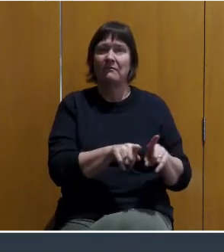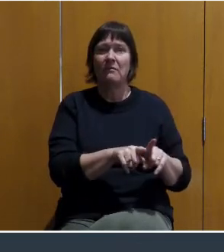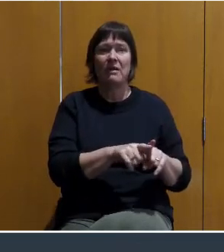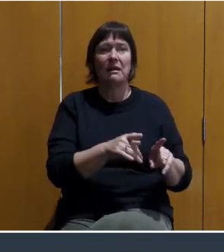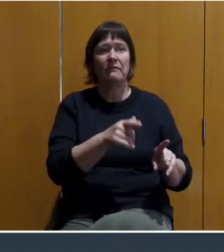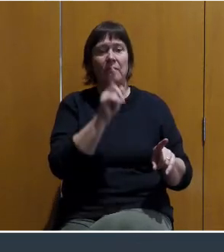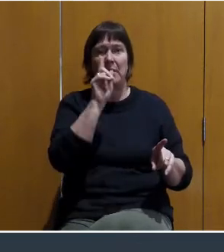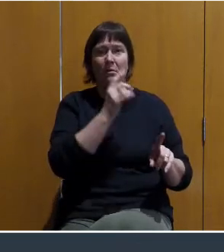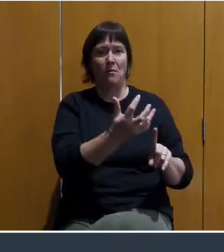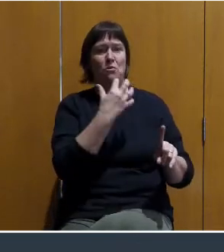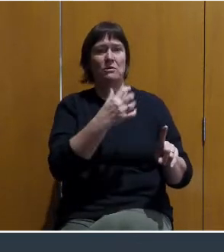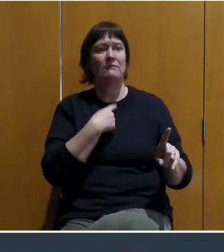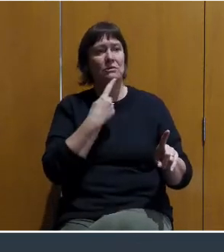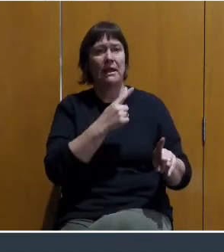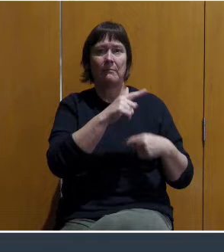man.